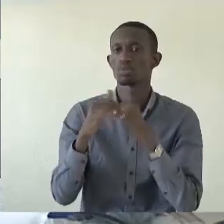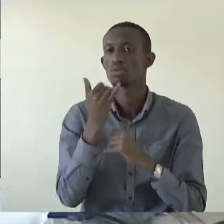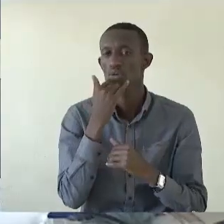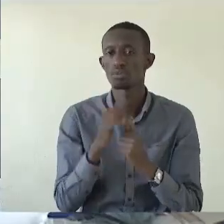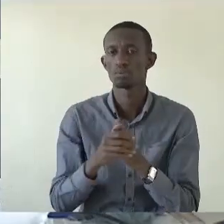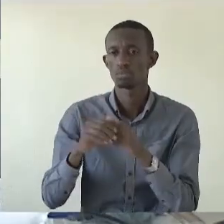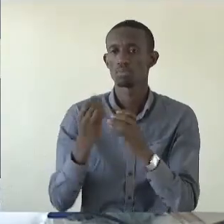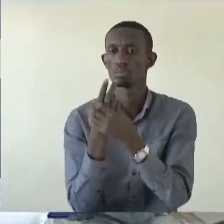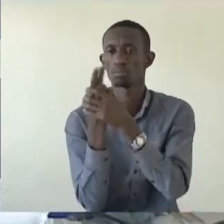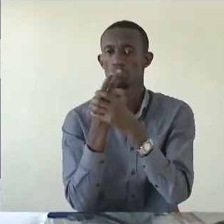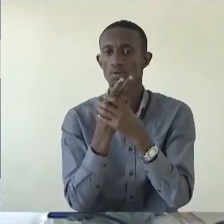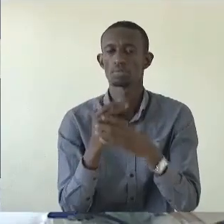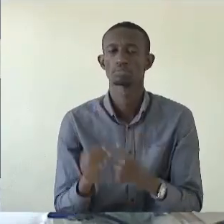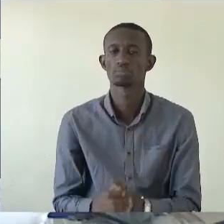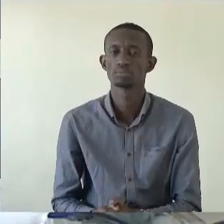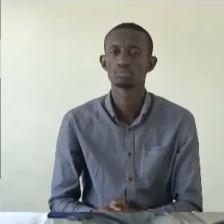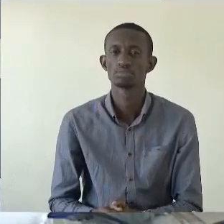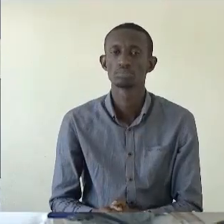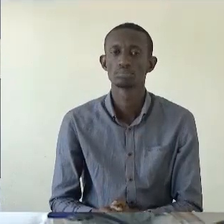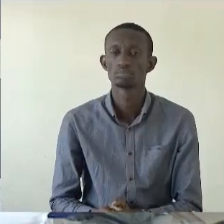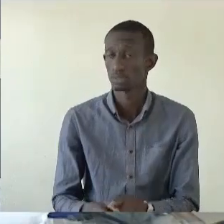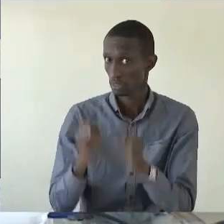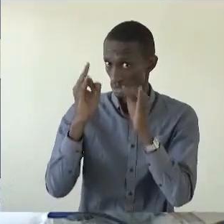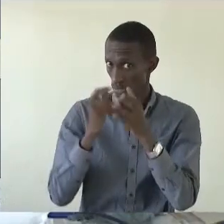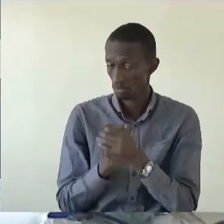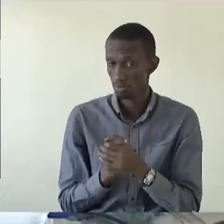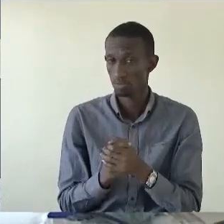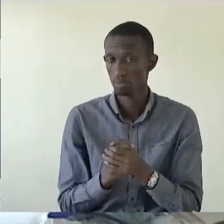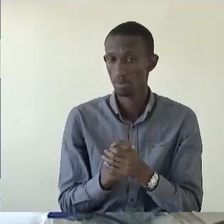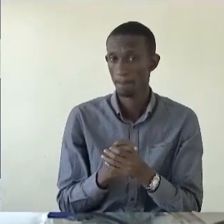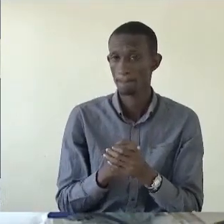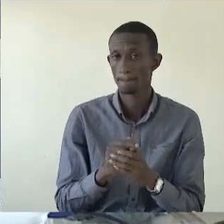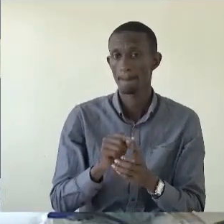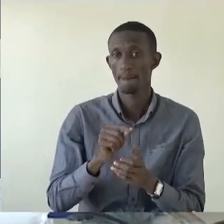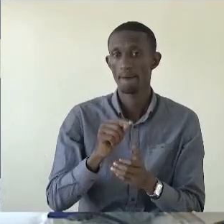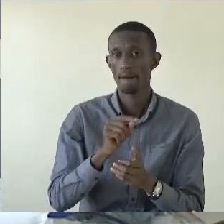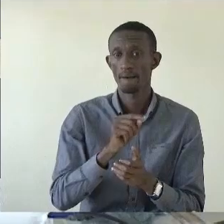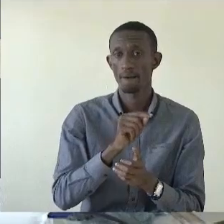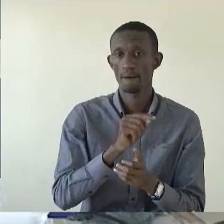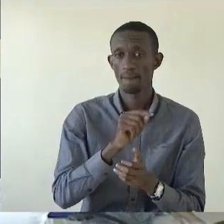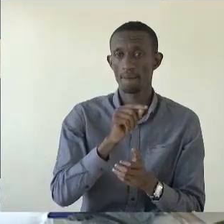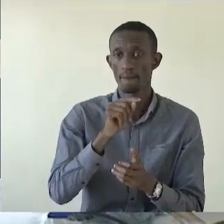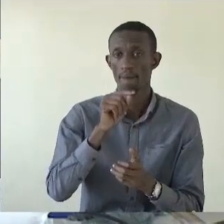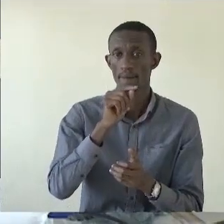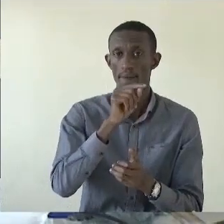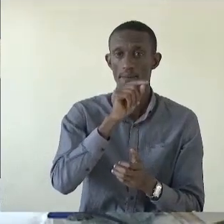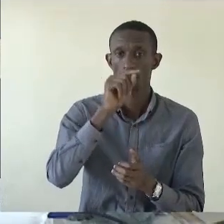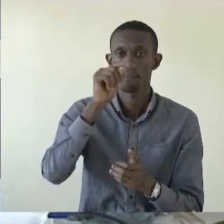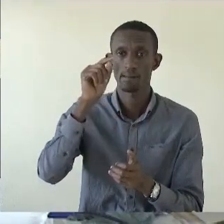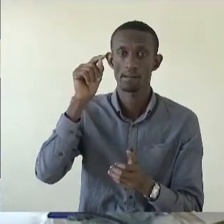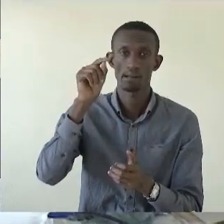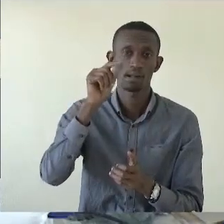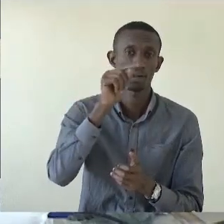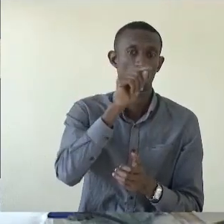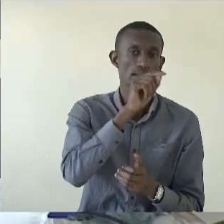lone pairs. And as it pulls out the lone, this bromine uses the lone pairs and is pulled by this iron